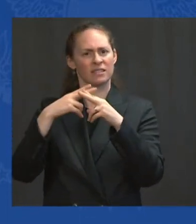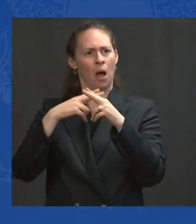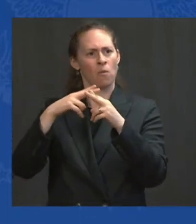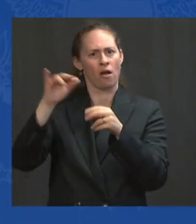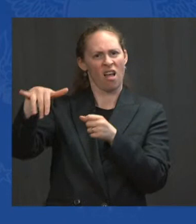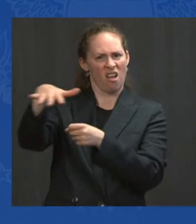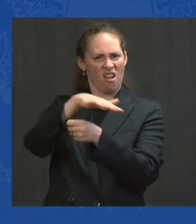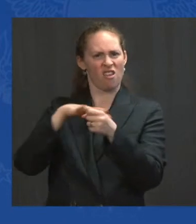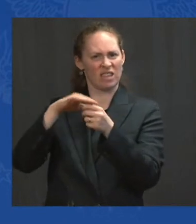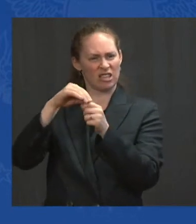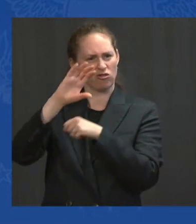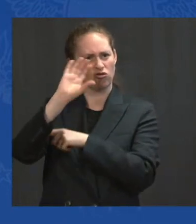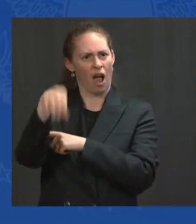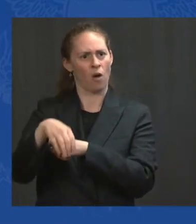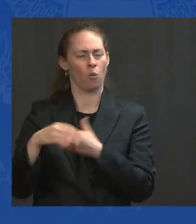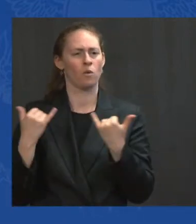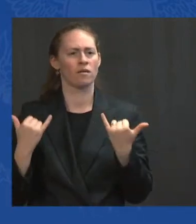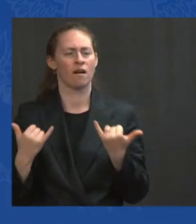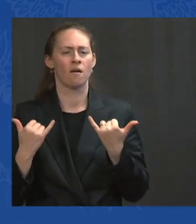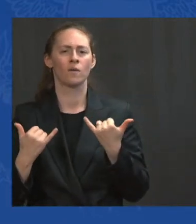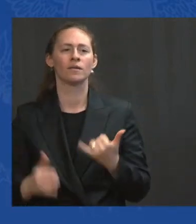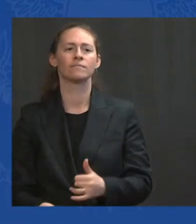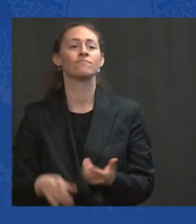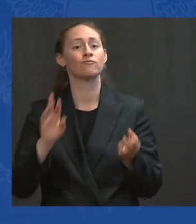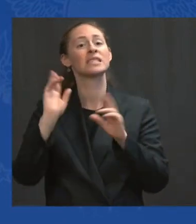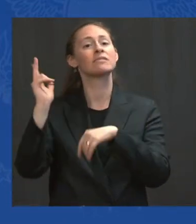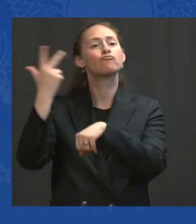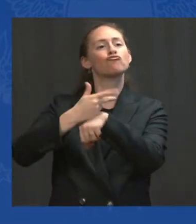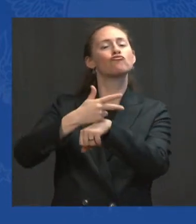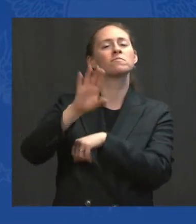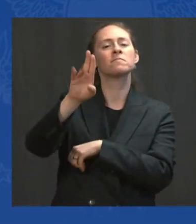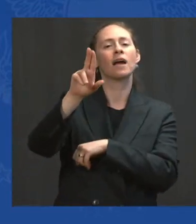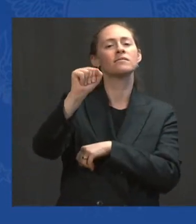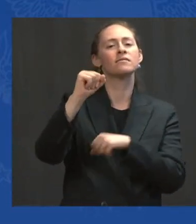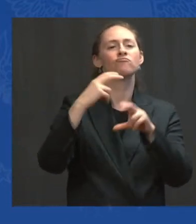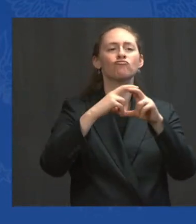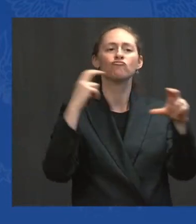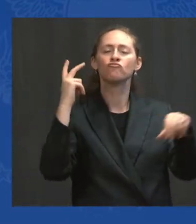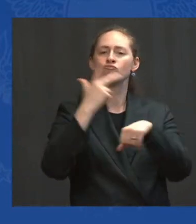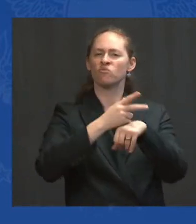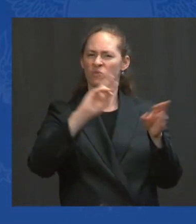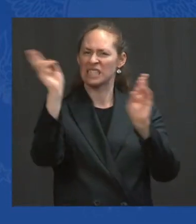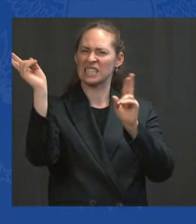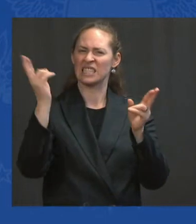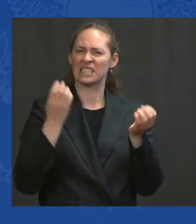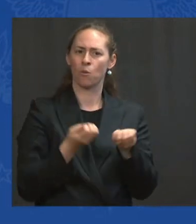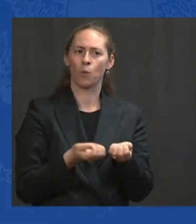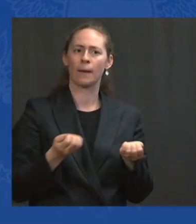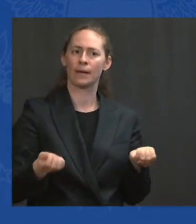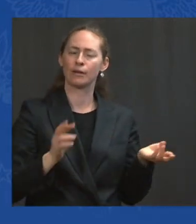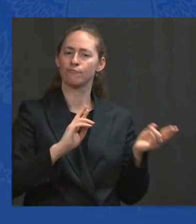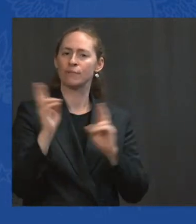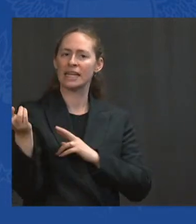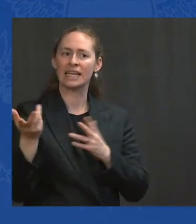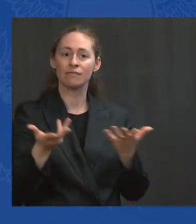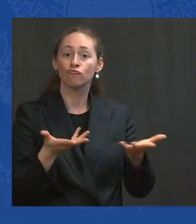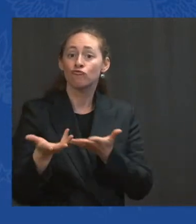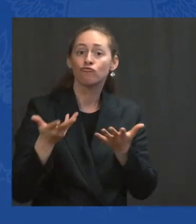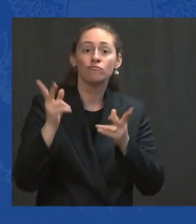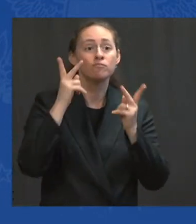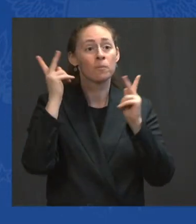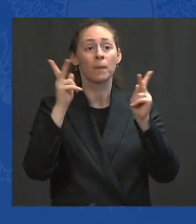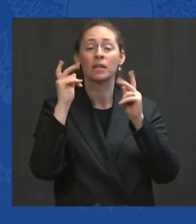has retrofitted buses that will make stops along the L line stations to administer vaccines where rates have been